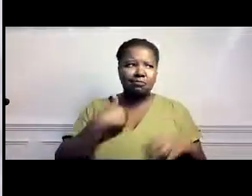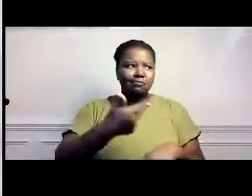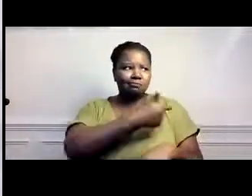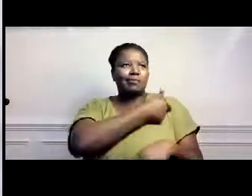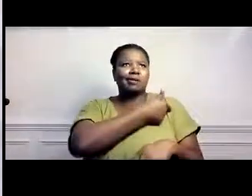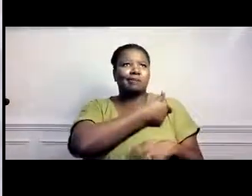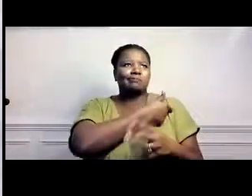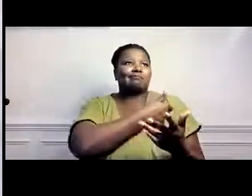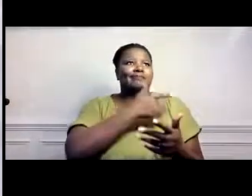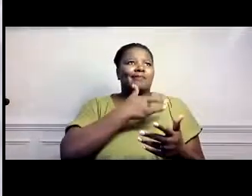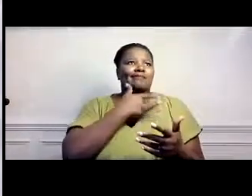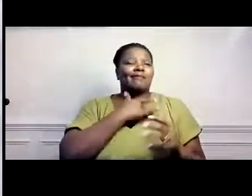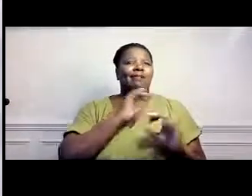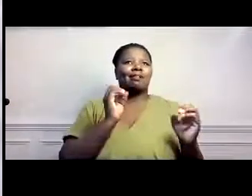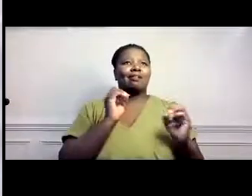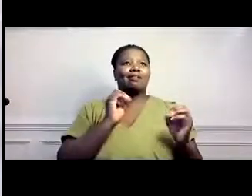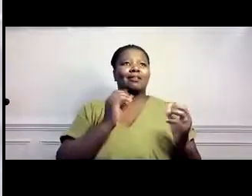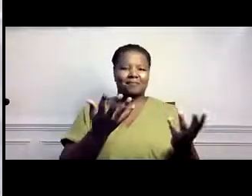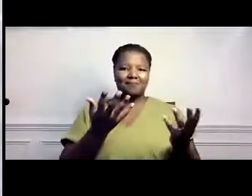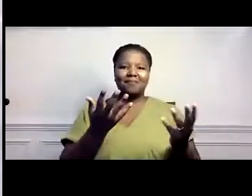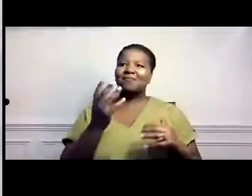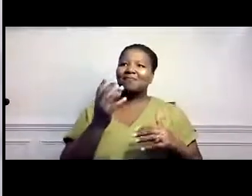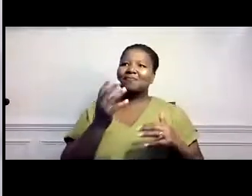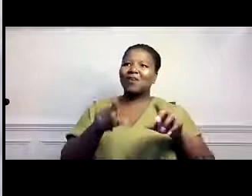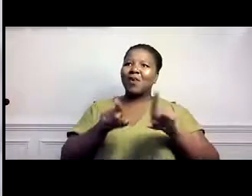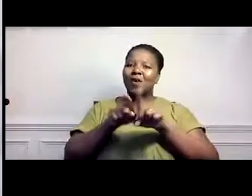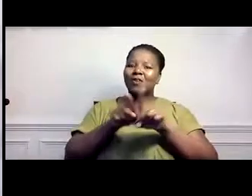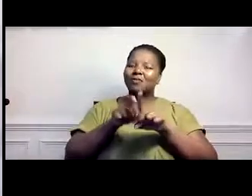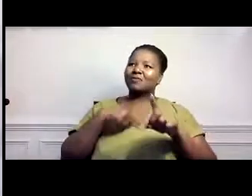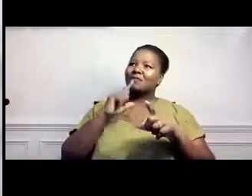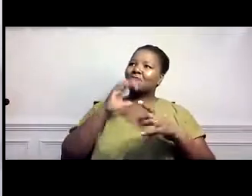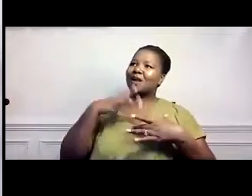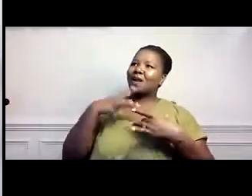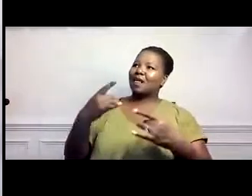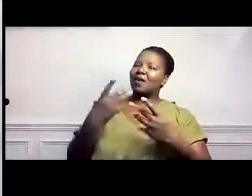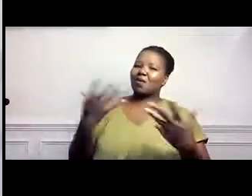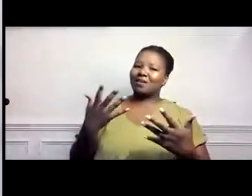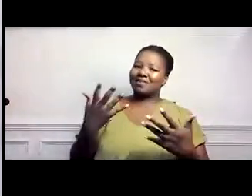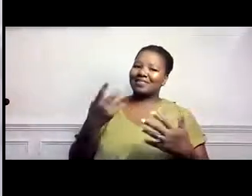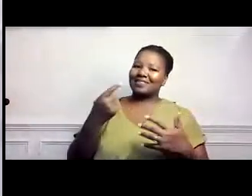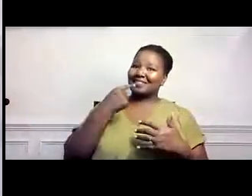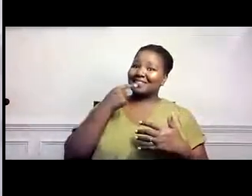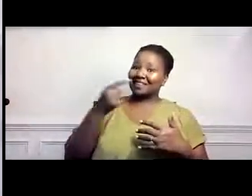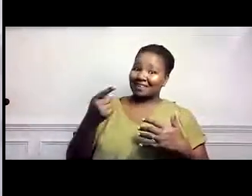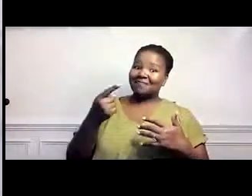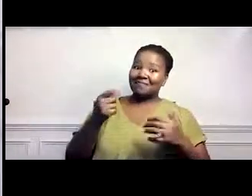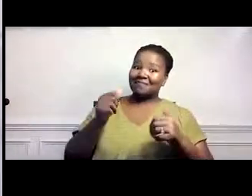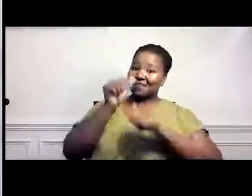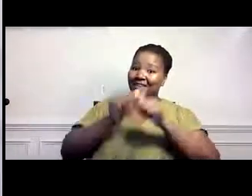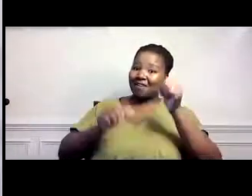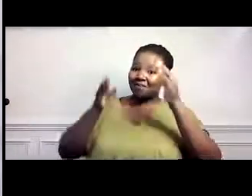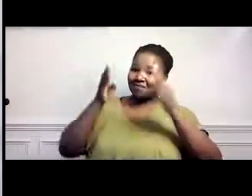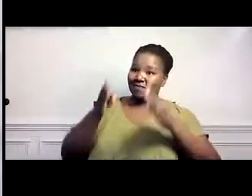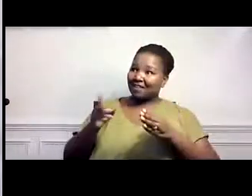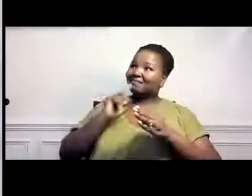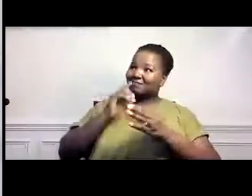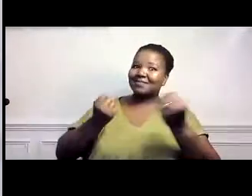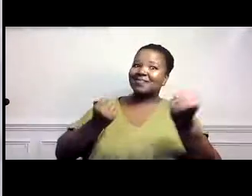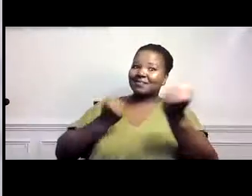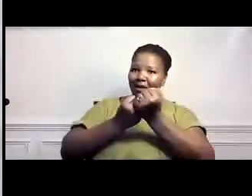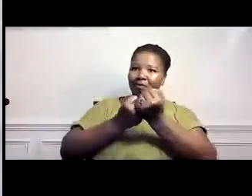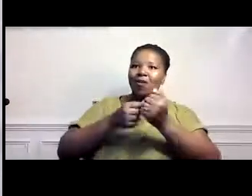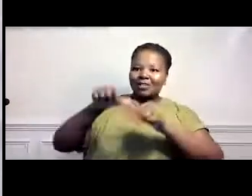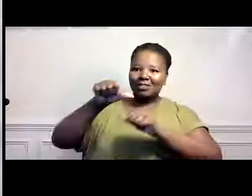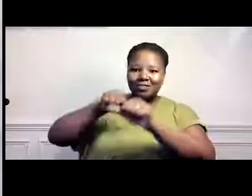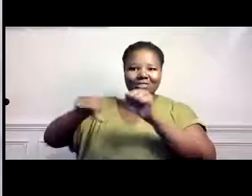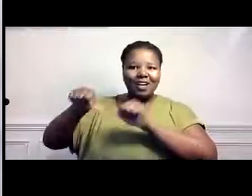anything. And I also liked the fact that it seemed like everyone was very supportive of one another, like giving out